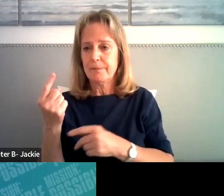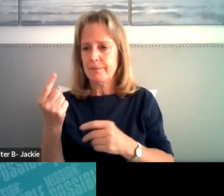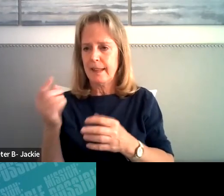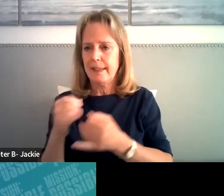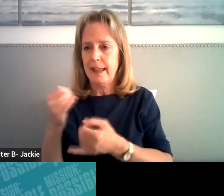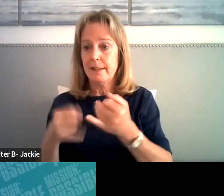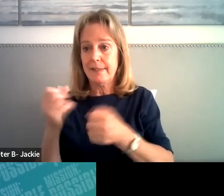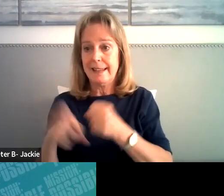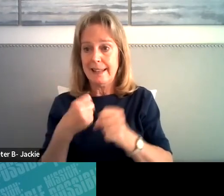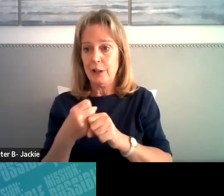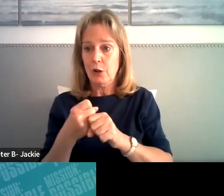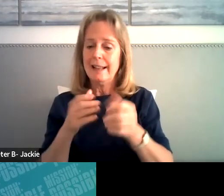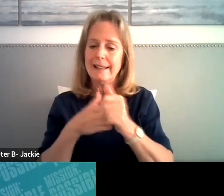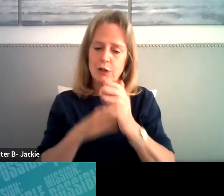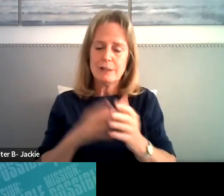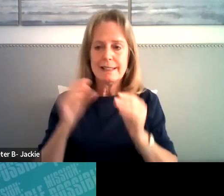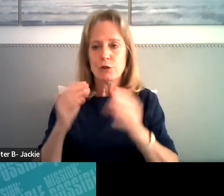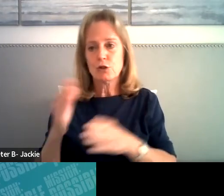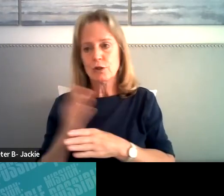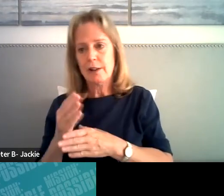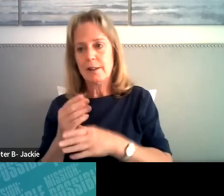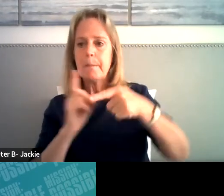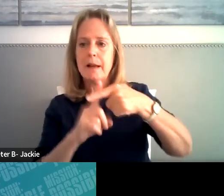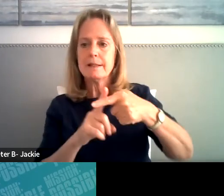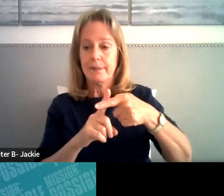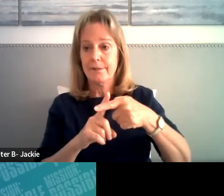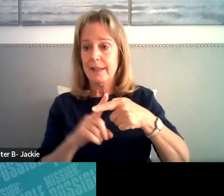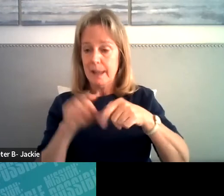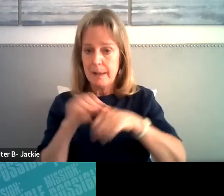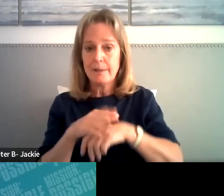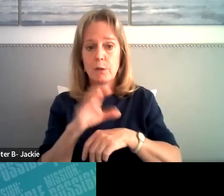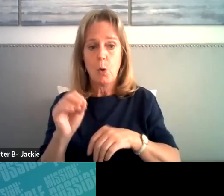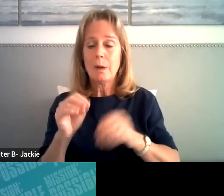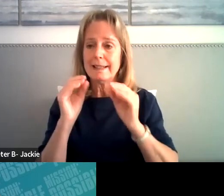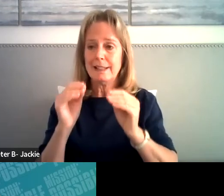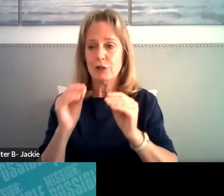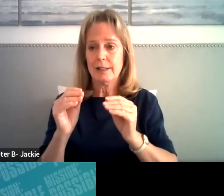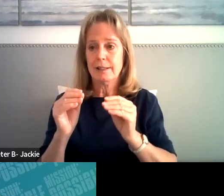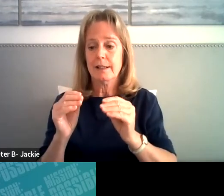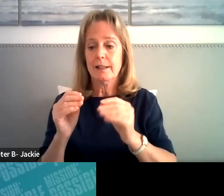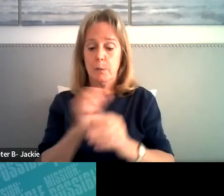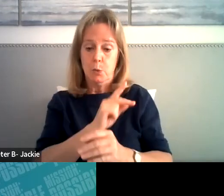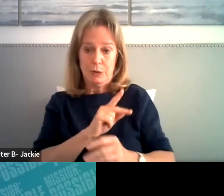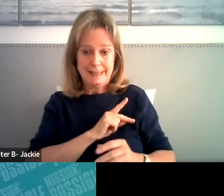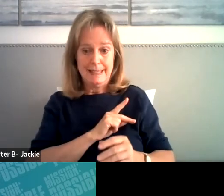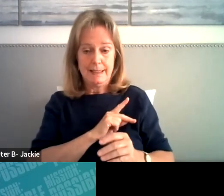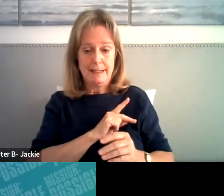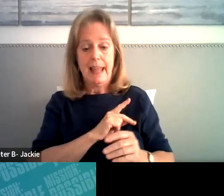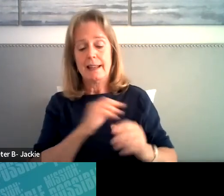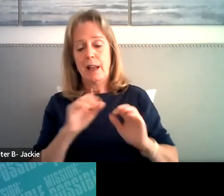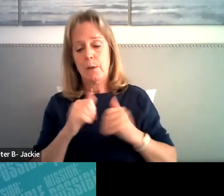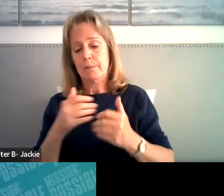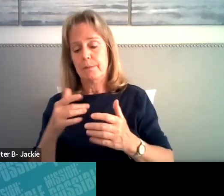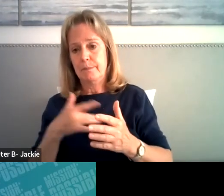of the year, leaders and teachers share the positive impact of co-teaching personally and professionally to them. One